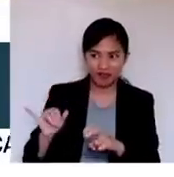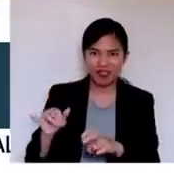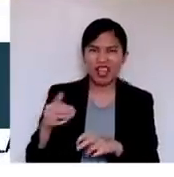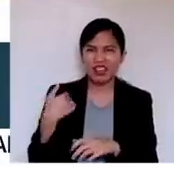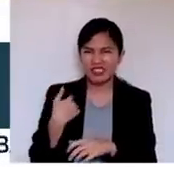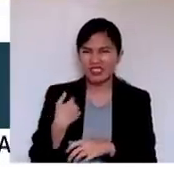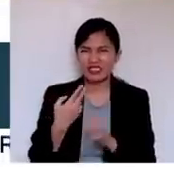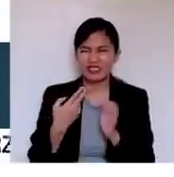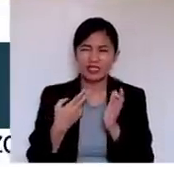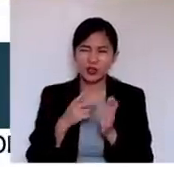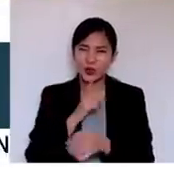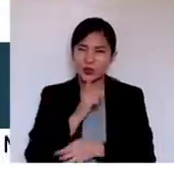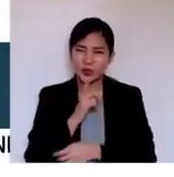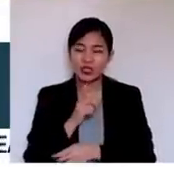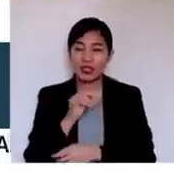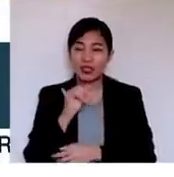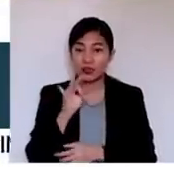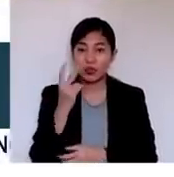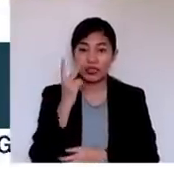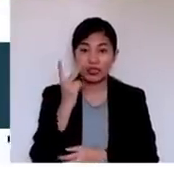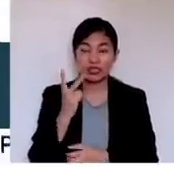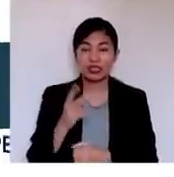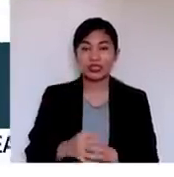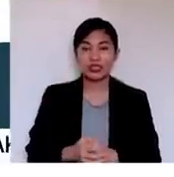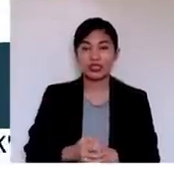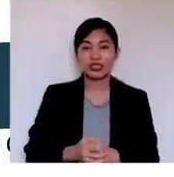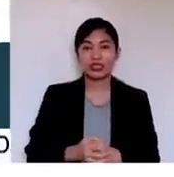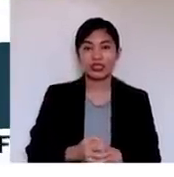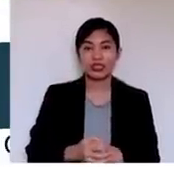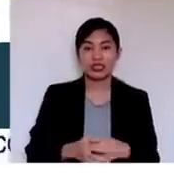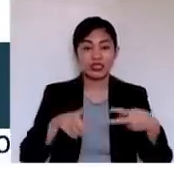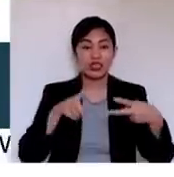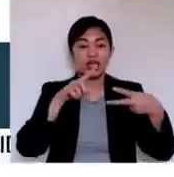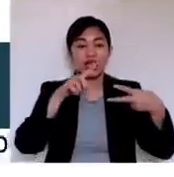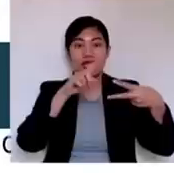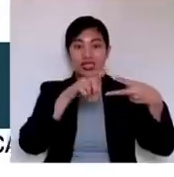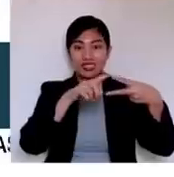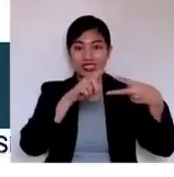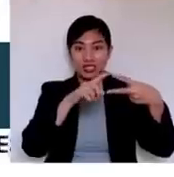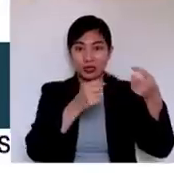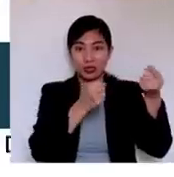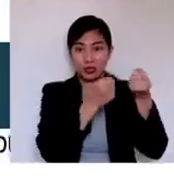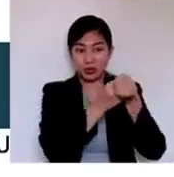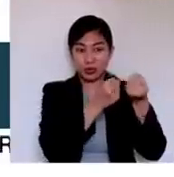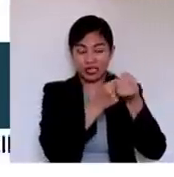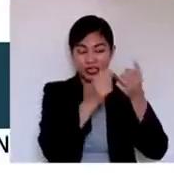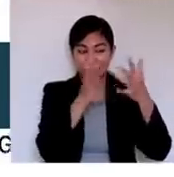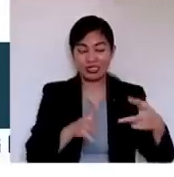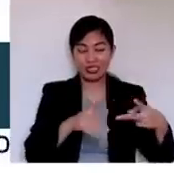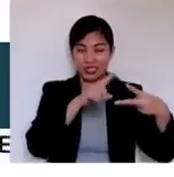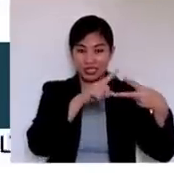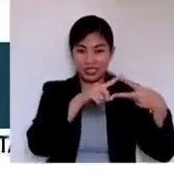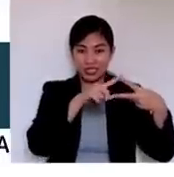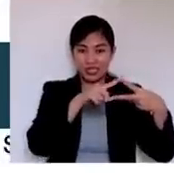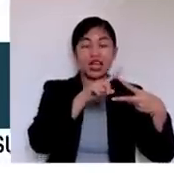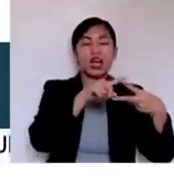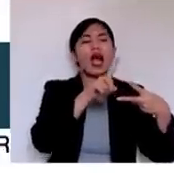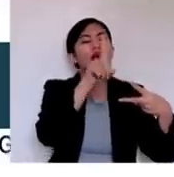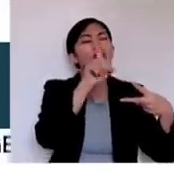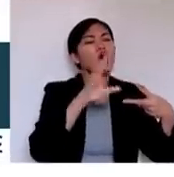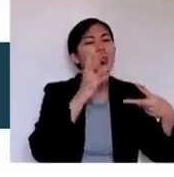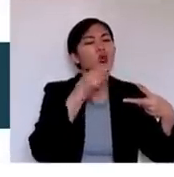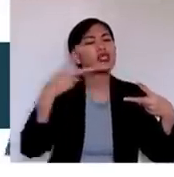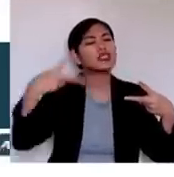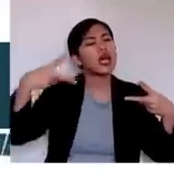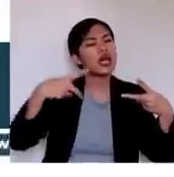If you ask the diehard supporters of the other candidates who their second choice is, it will predominantly always be